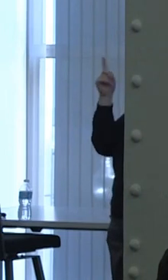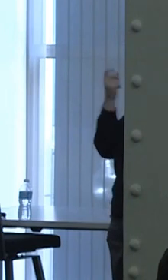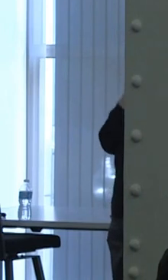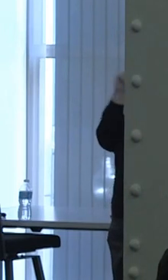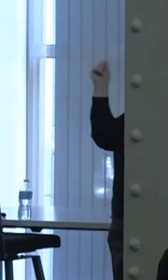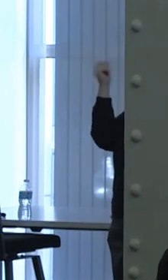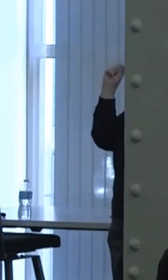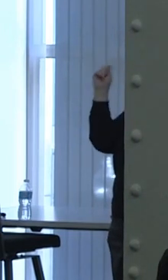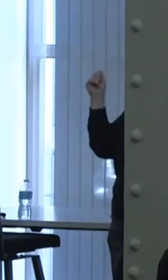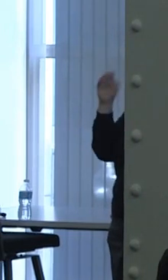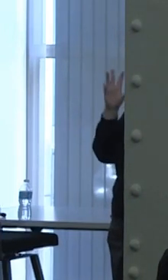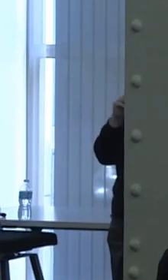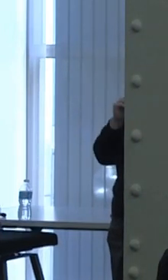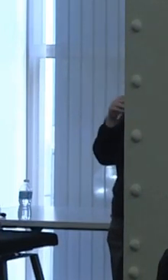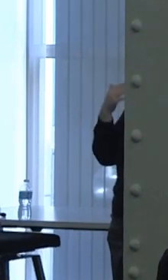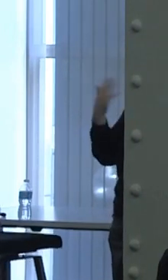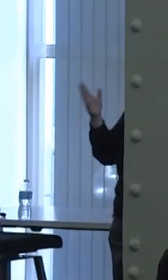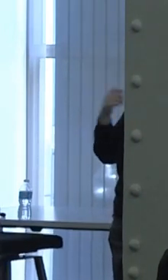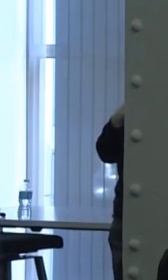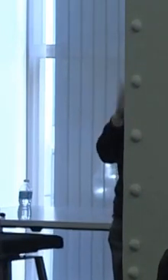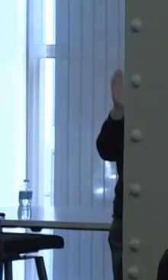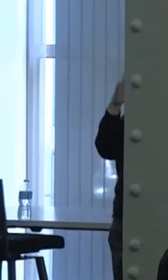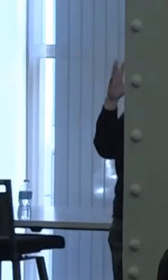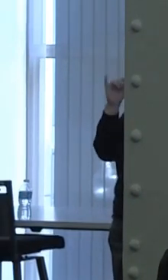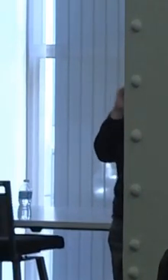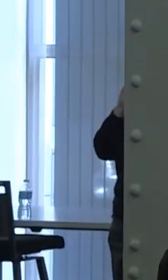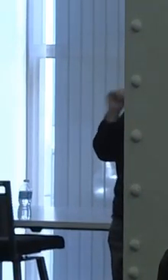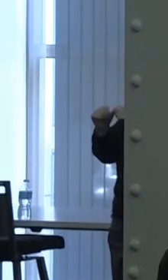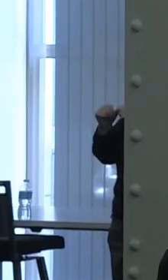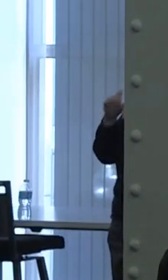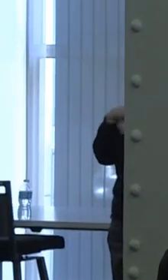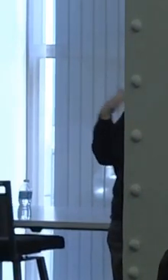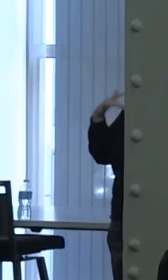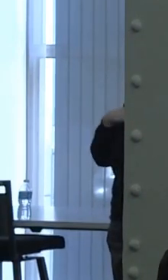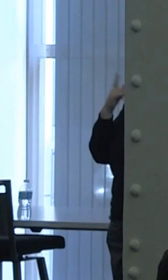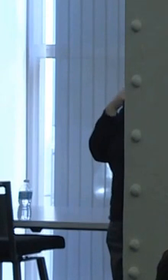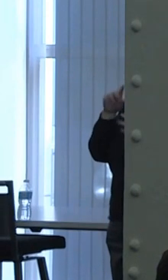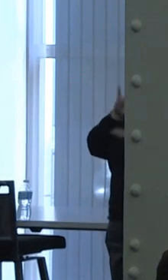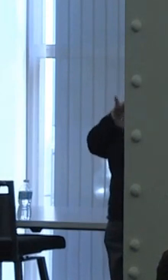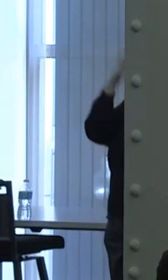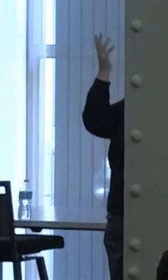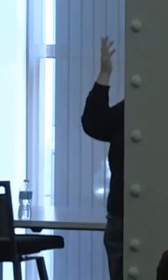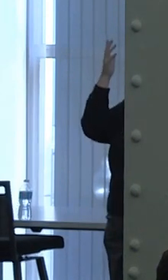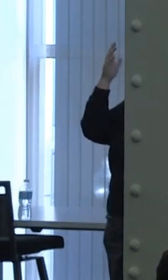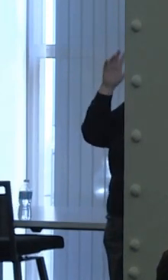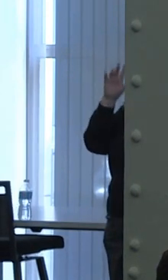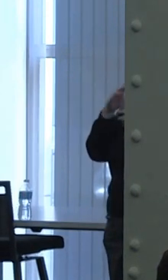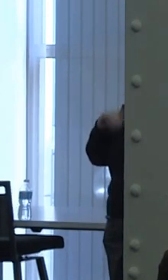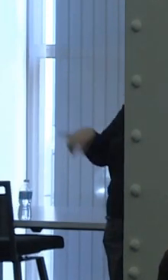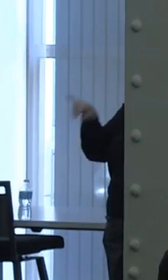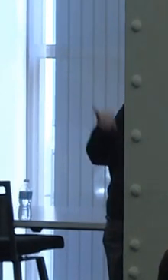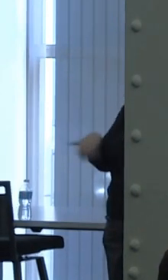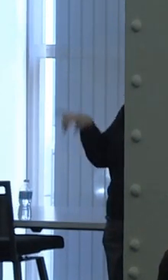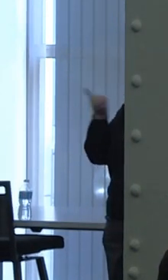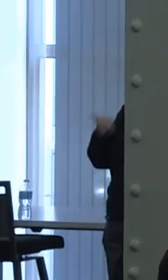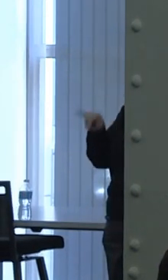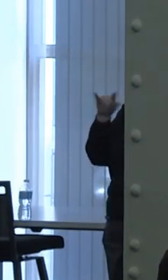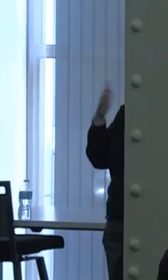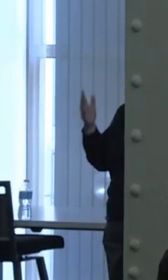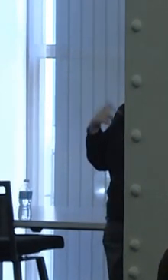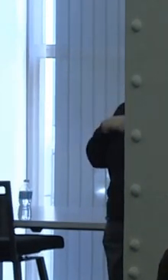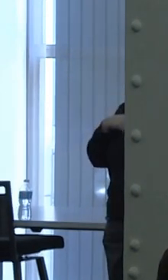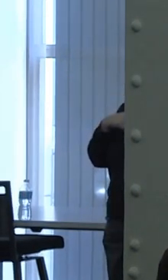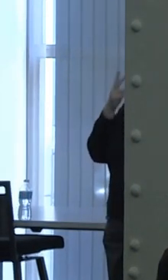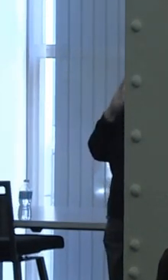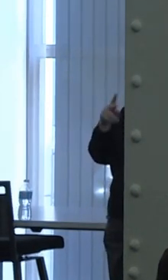rabble-rousing conference and a continued enthusiasm for overthrowing the status quo. I look very forward to being